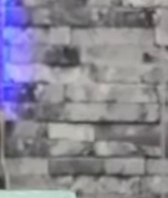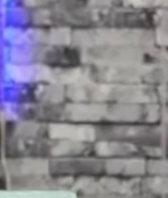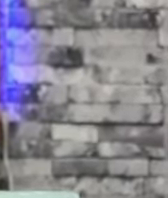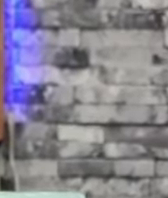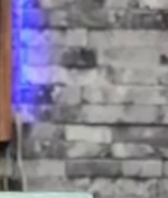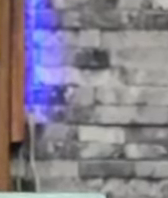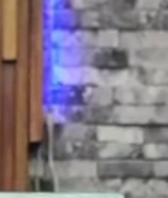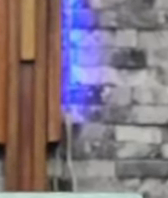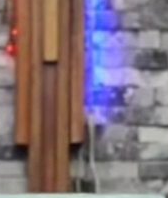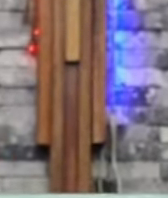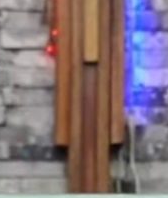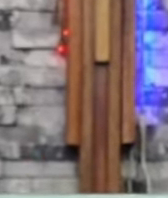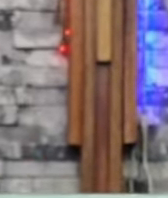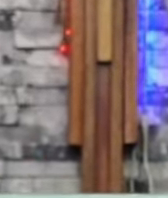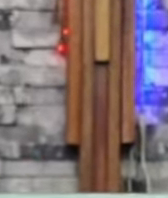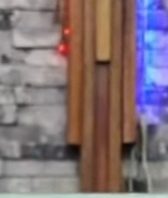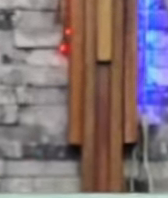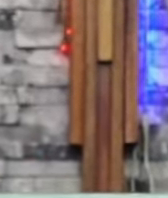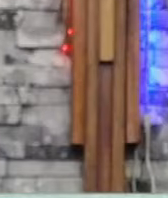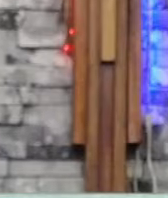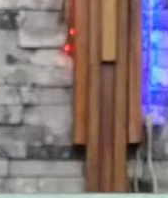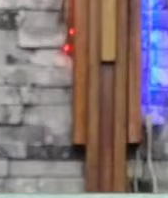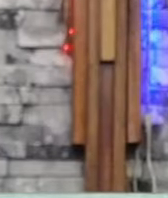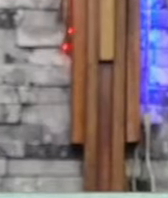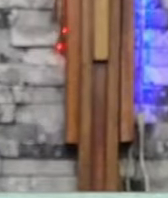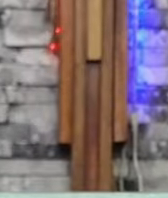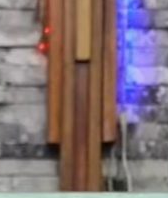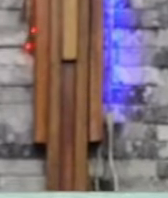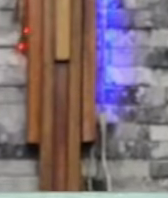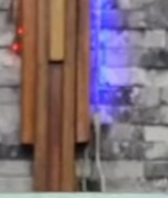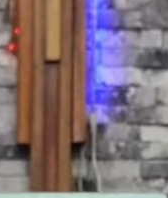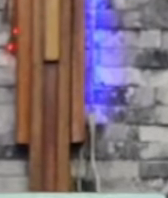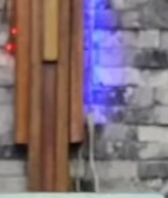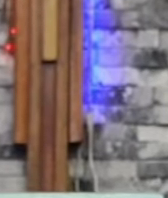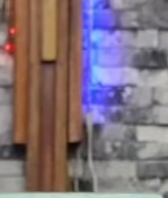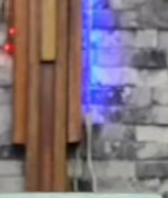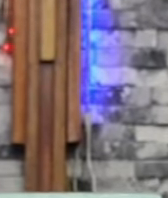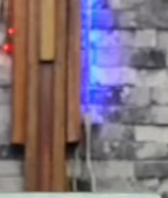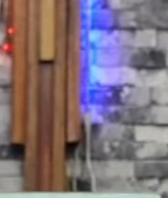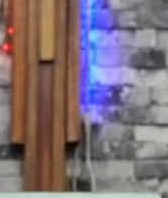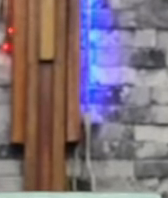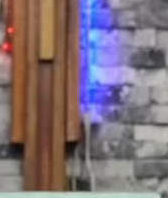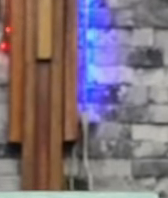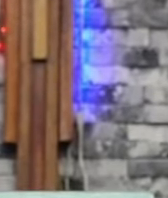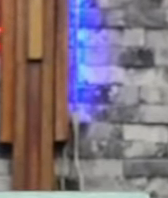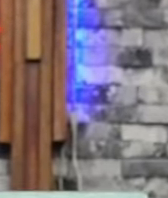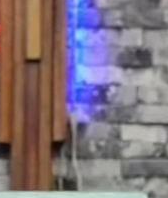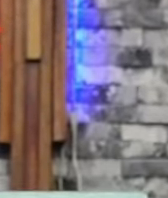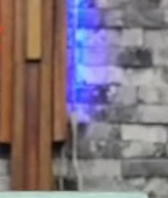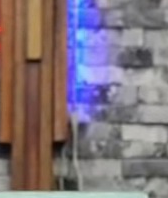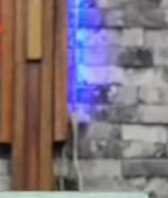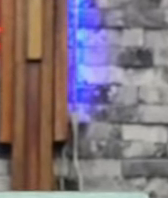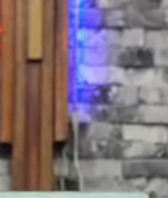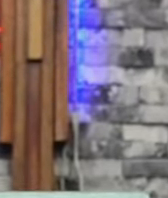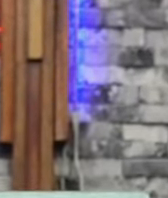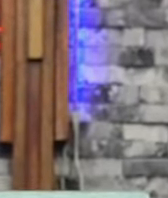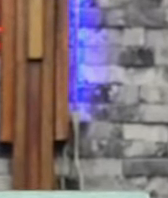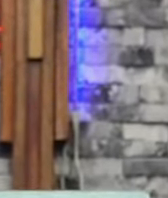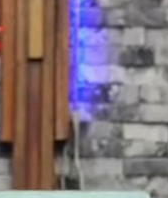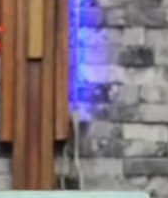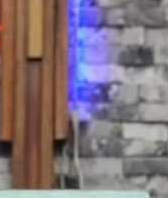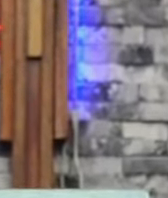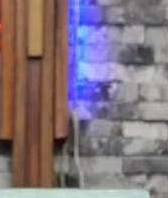got into the deep seas. Ilipofika kilindini. It capsized. Ikazama. And they lost the four daughters.